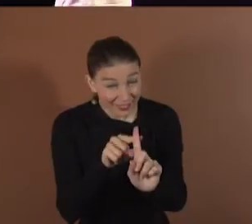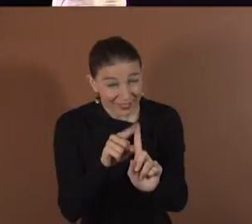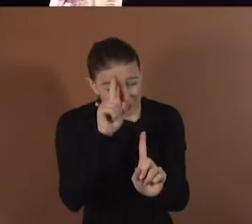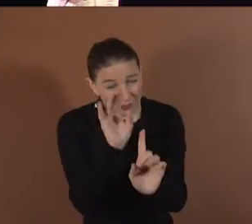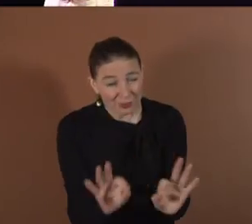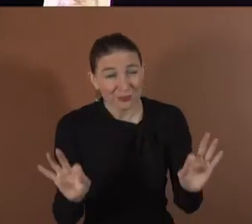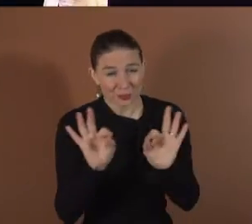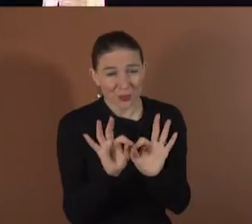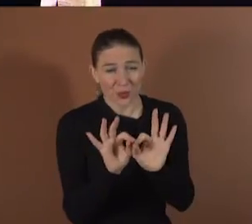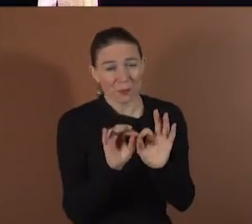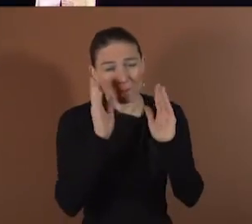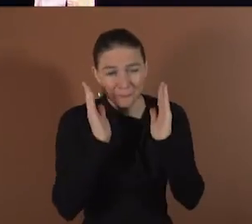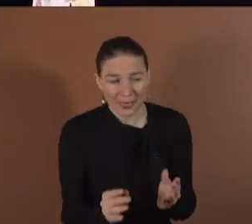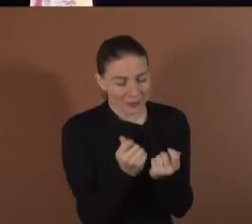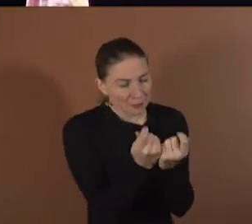world